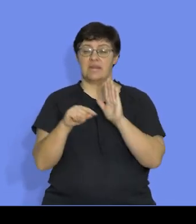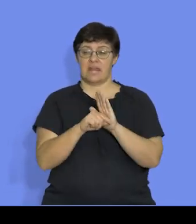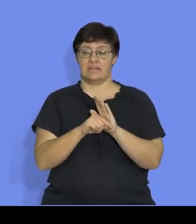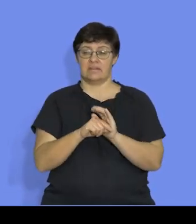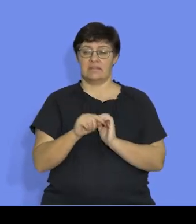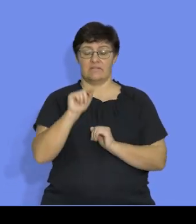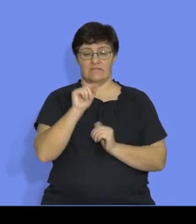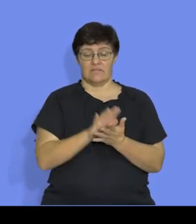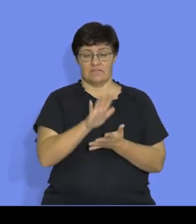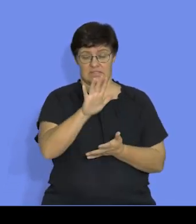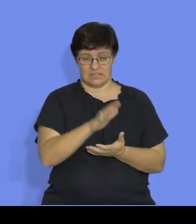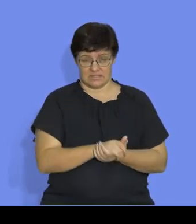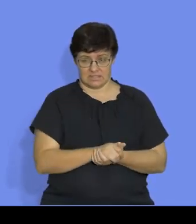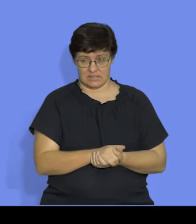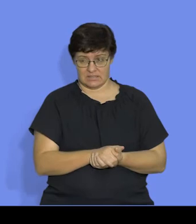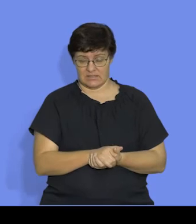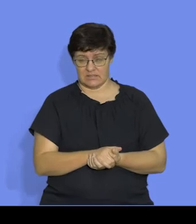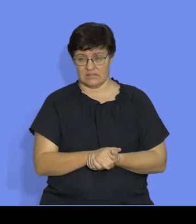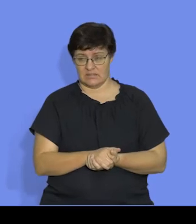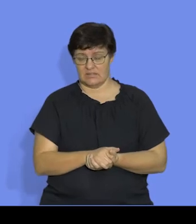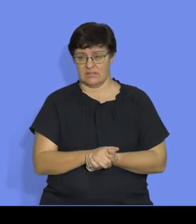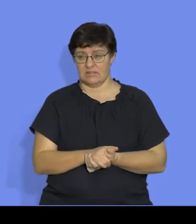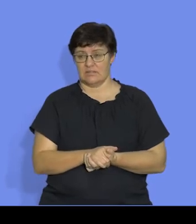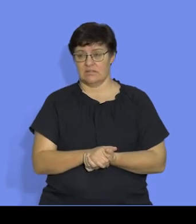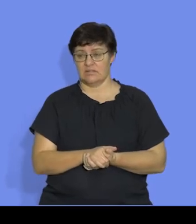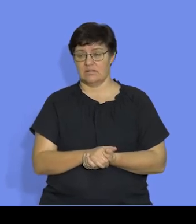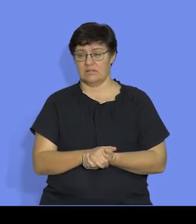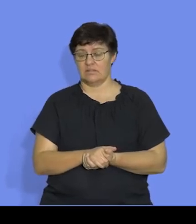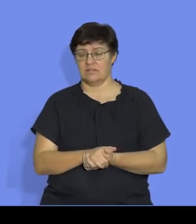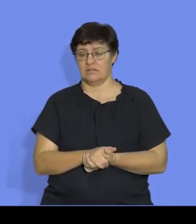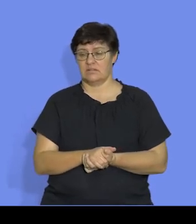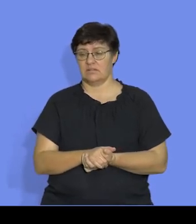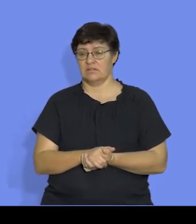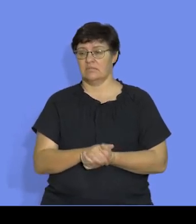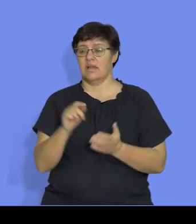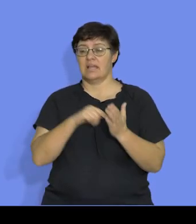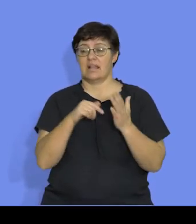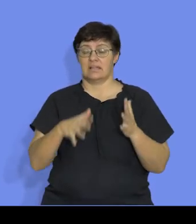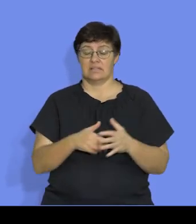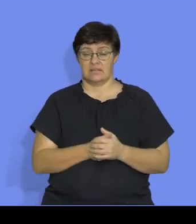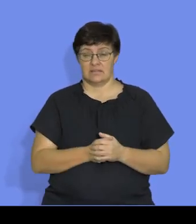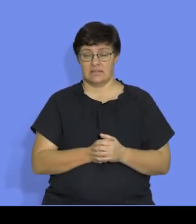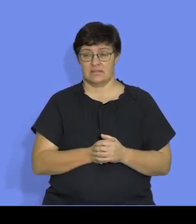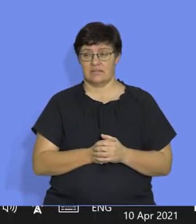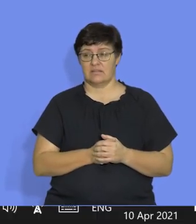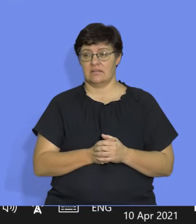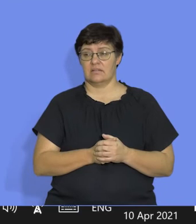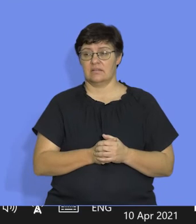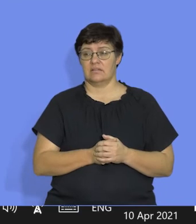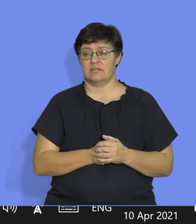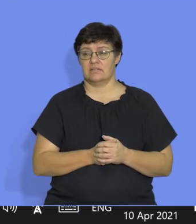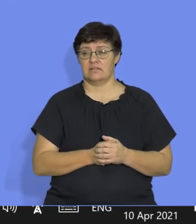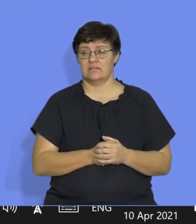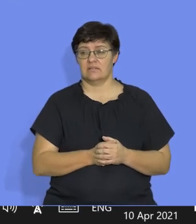negative 15 because my ratio is negative 5. And then if you want to use your calculator, we're